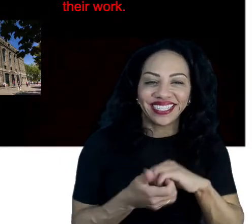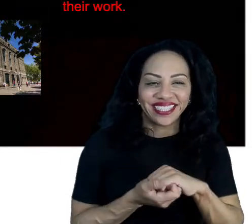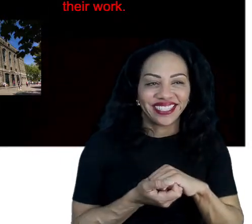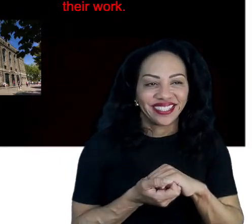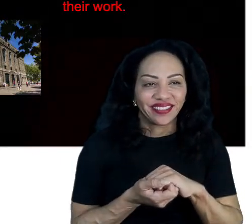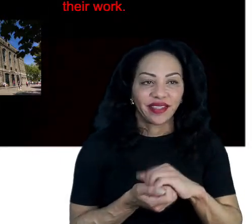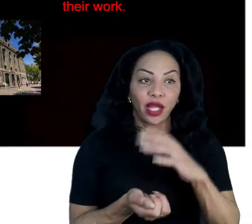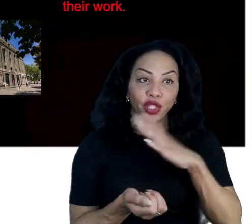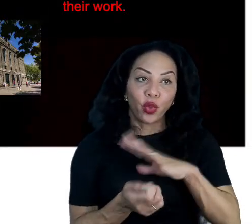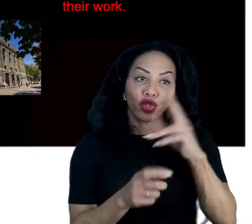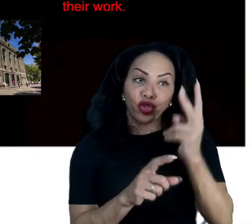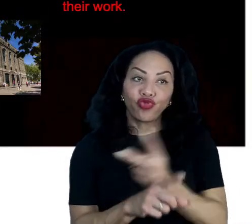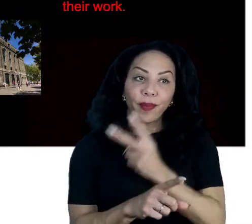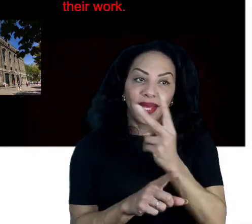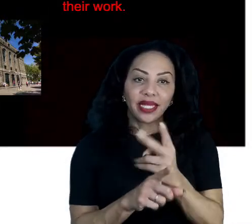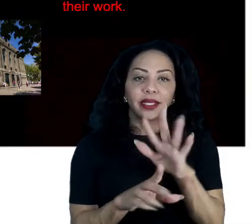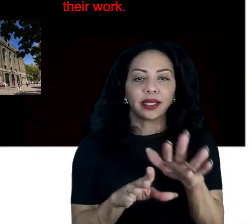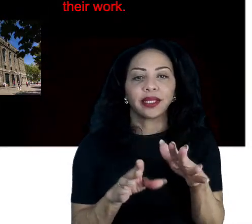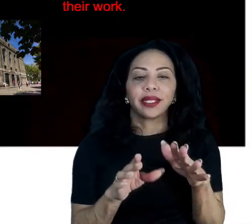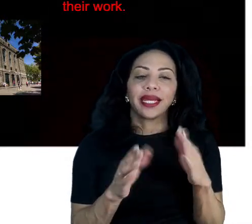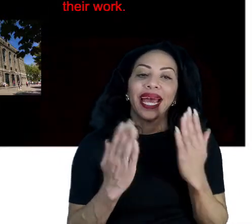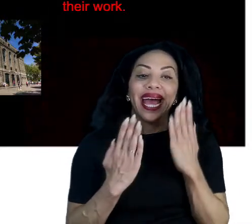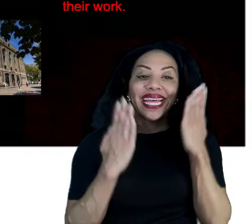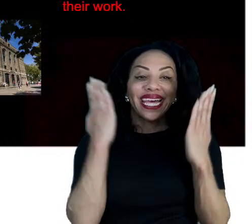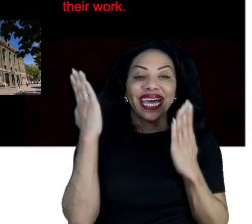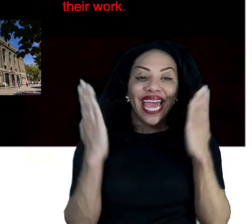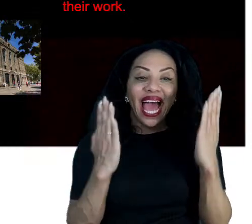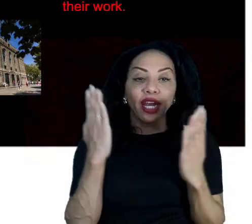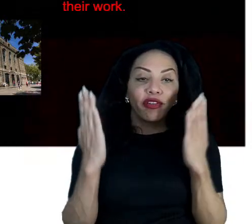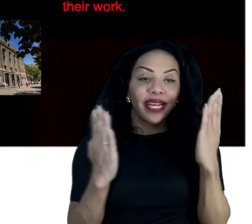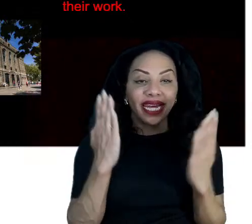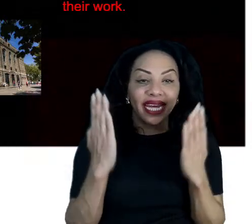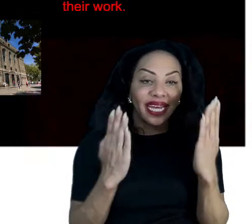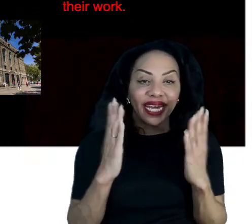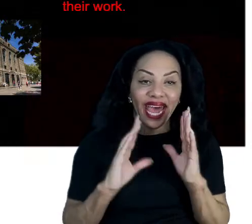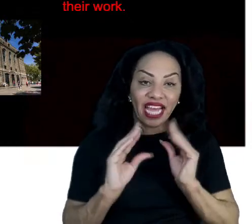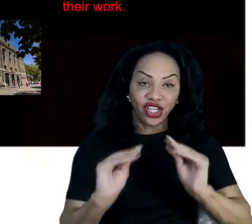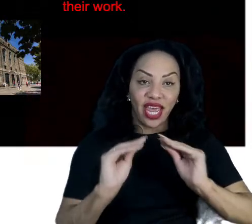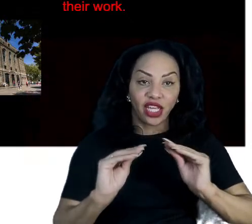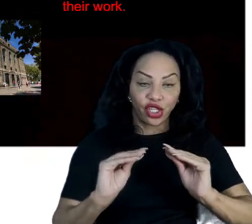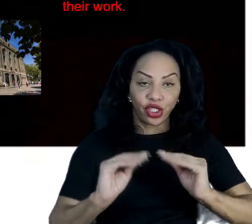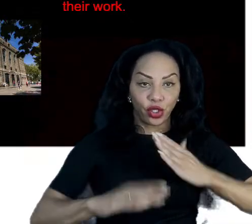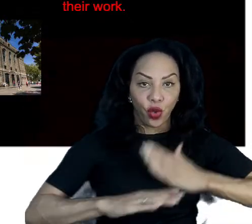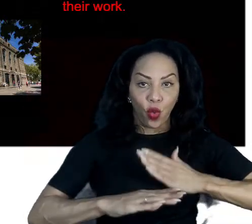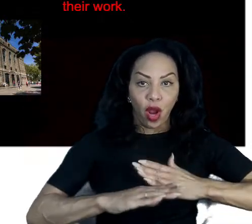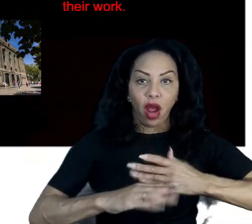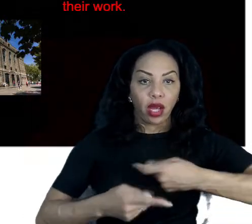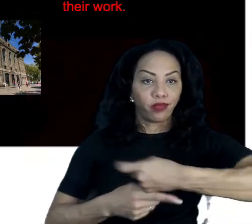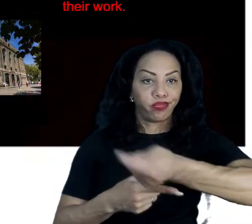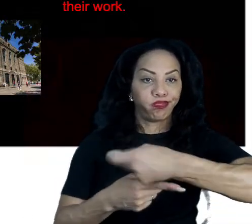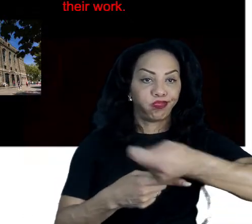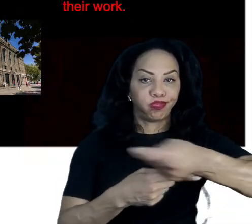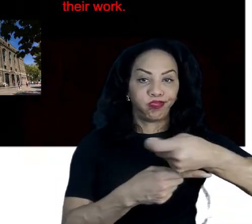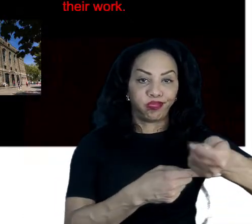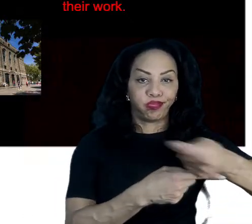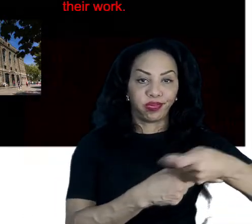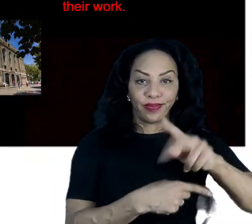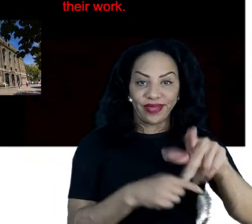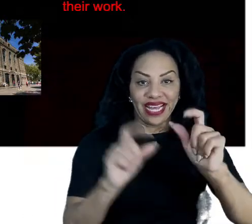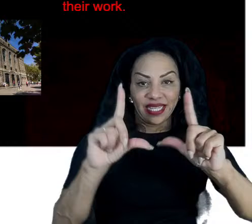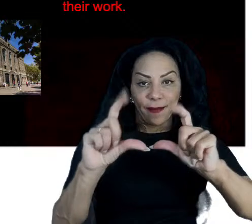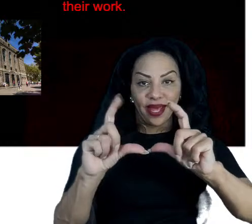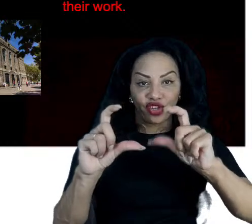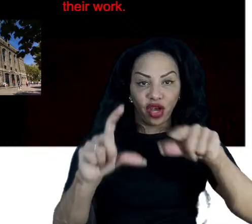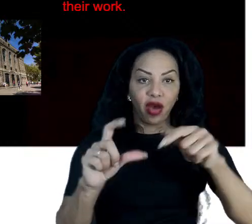recap, gallery educators are administrating their work at Arnolfini, picture of Arnolfini. Arnolfini then takes